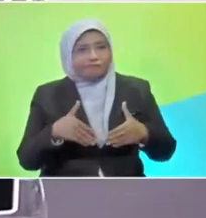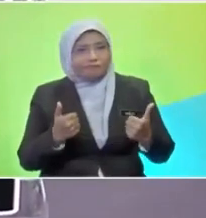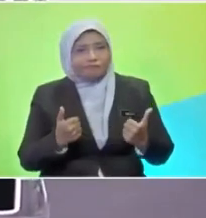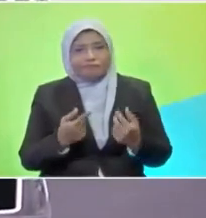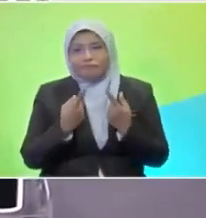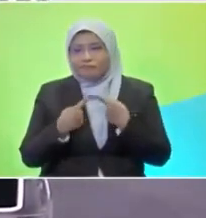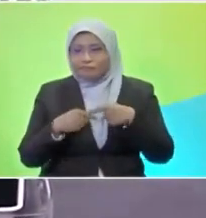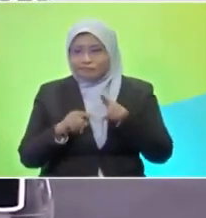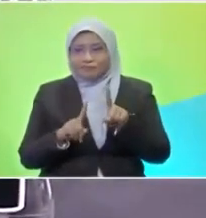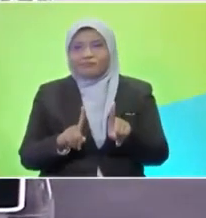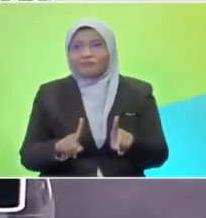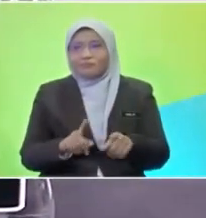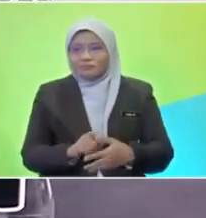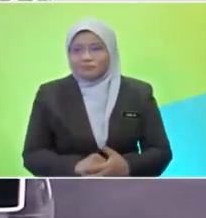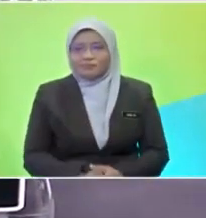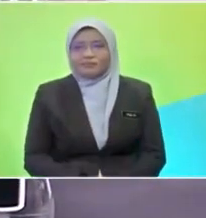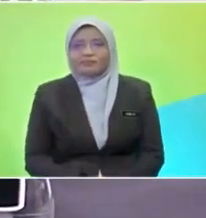which song I like, Mr. Carl?